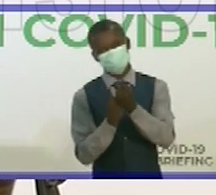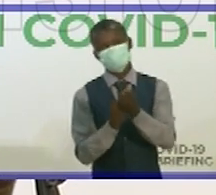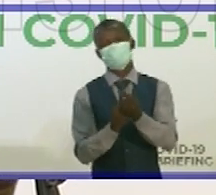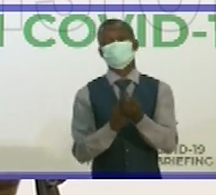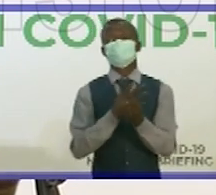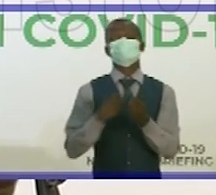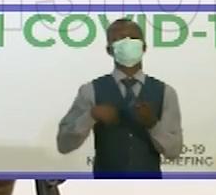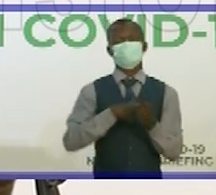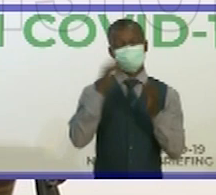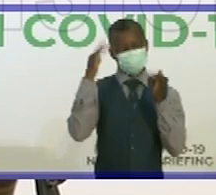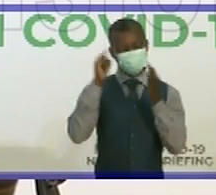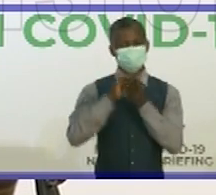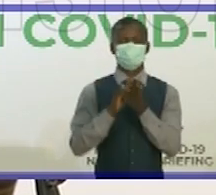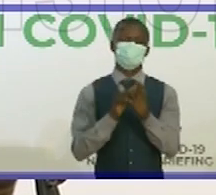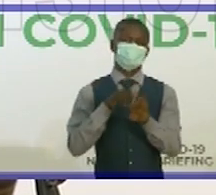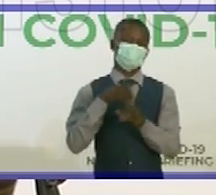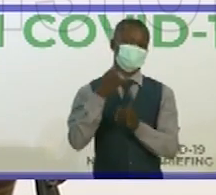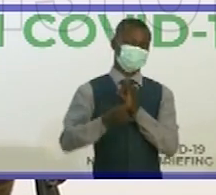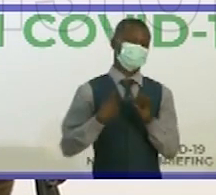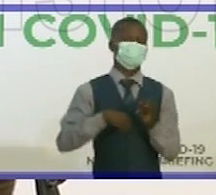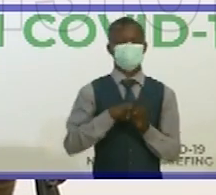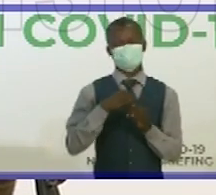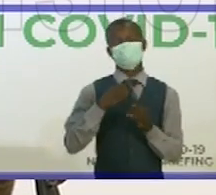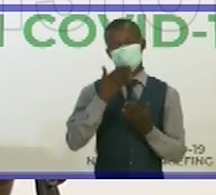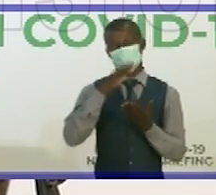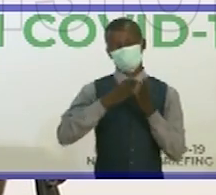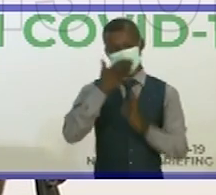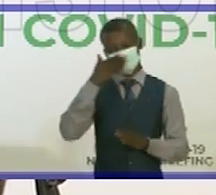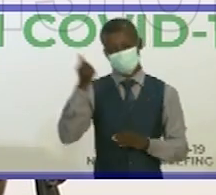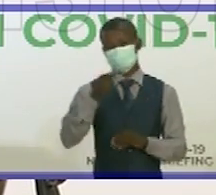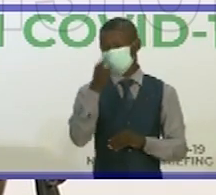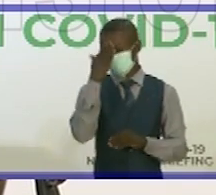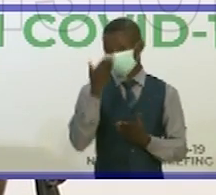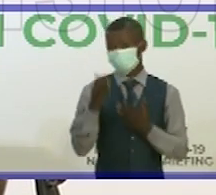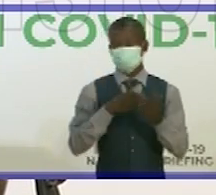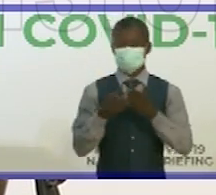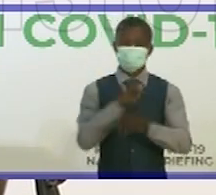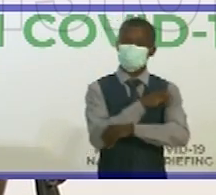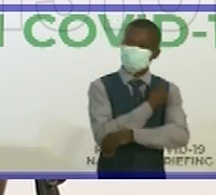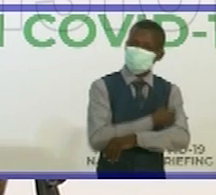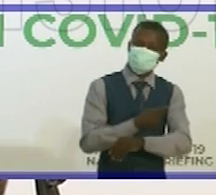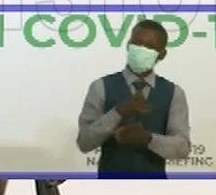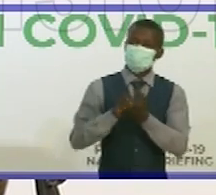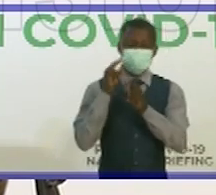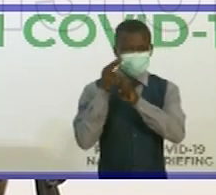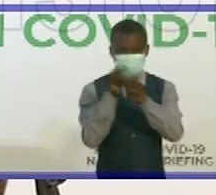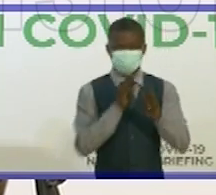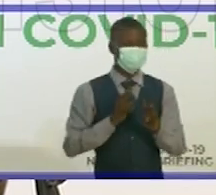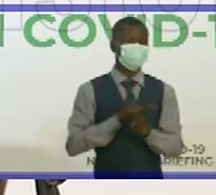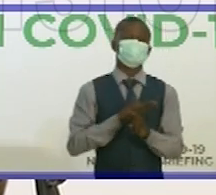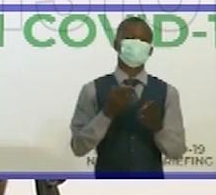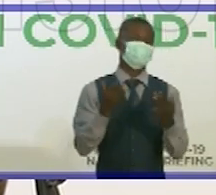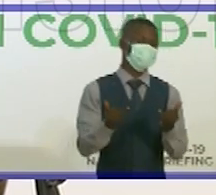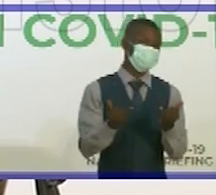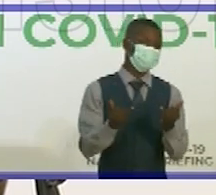and we hope that eventually we'll get better. You know, maybe whatever hospital is watching this, there's no